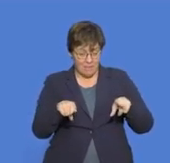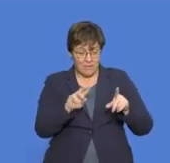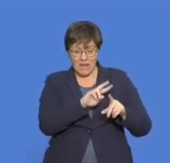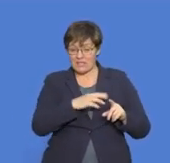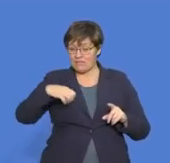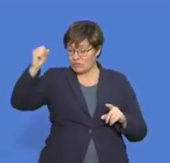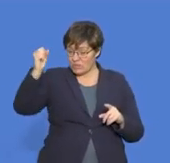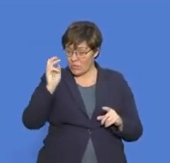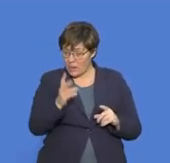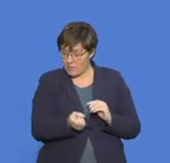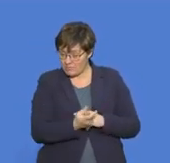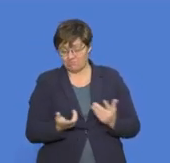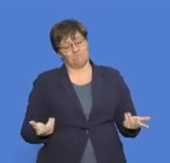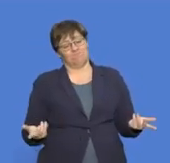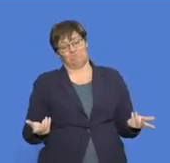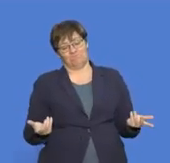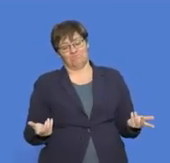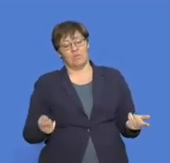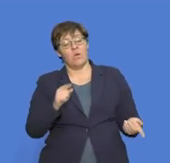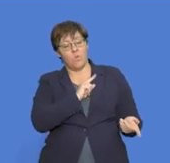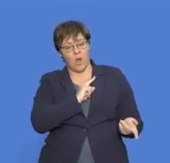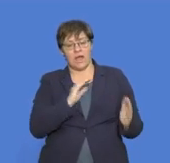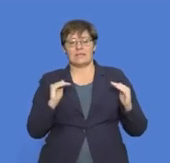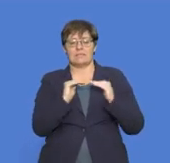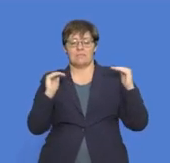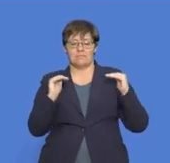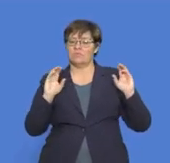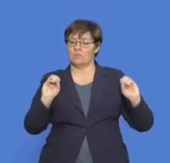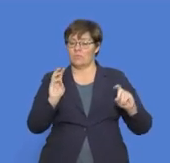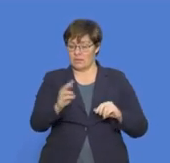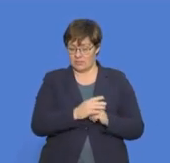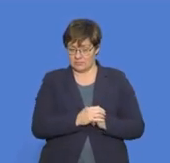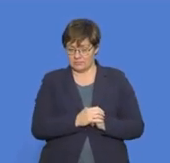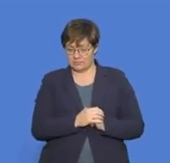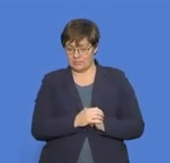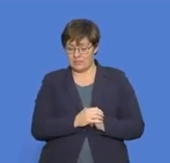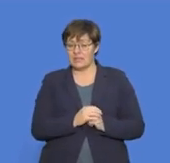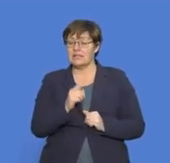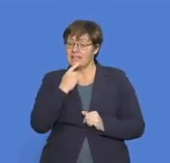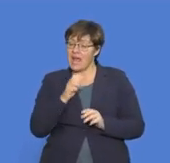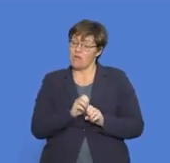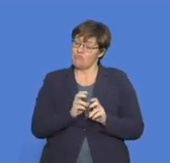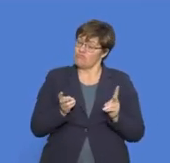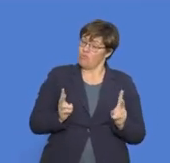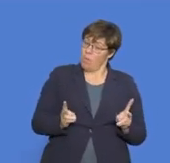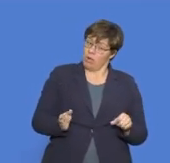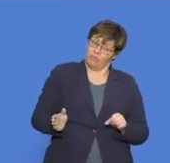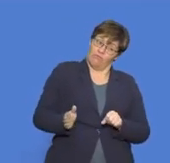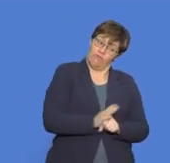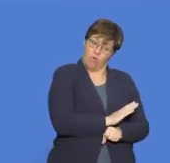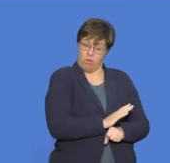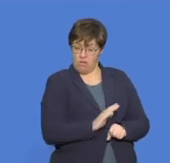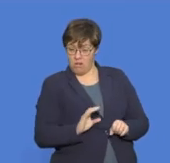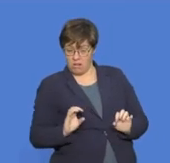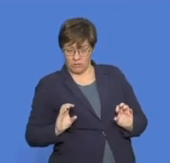diffusion? No, diffusion will stop. But as I said, generally there's a